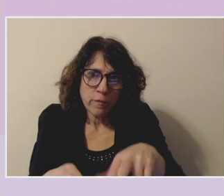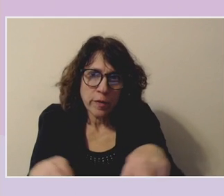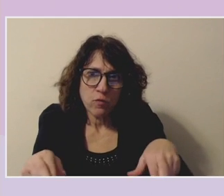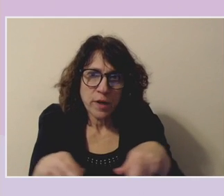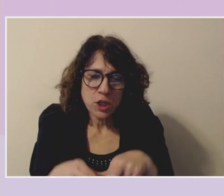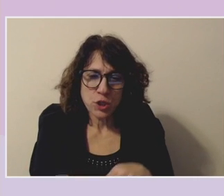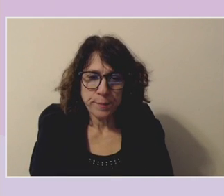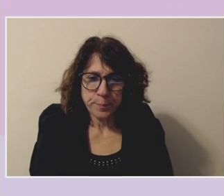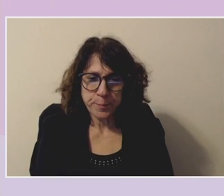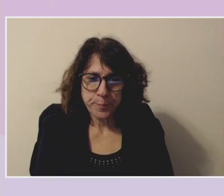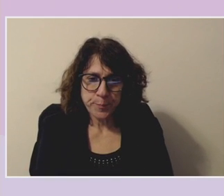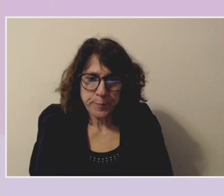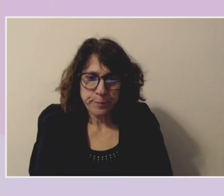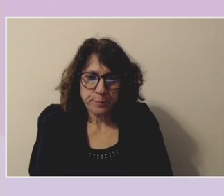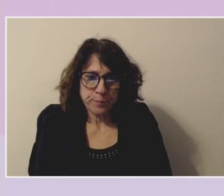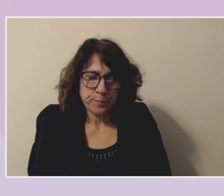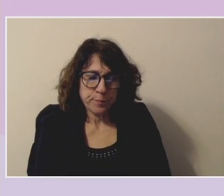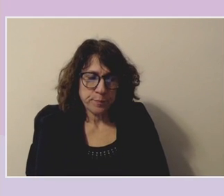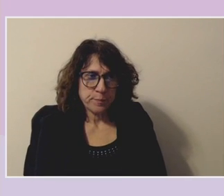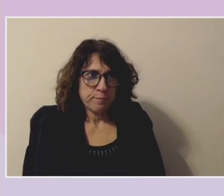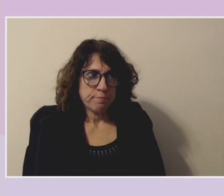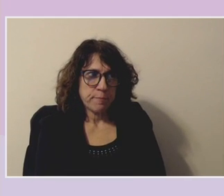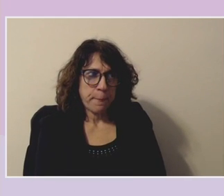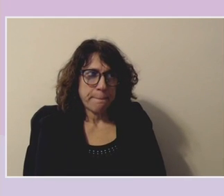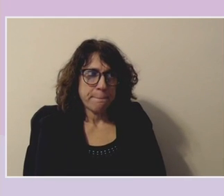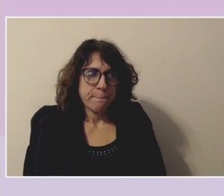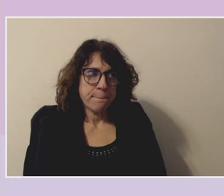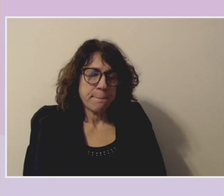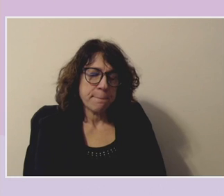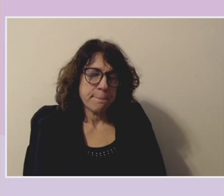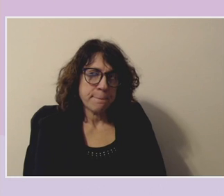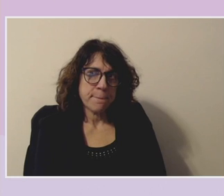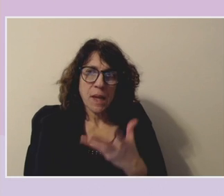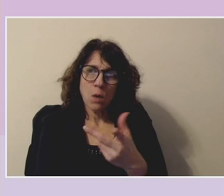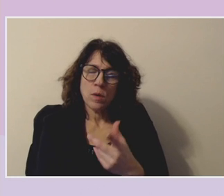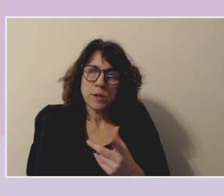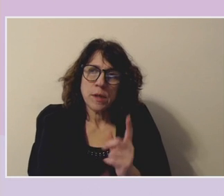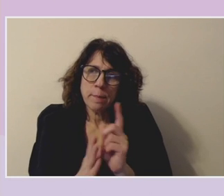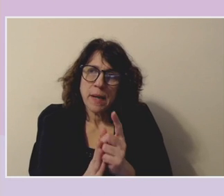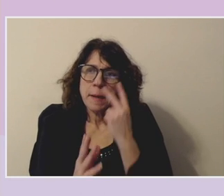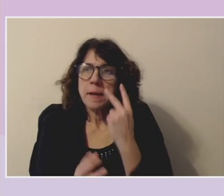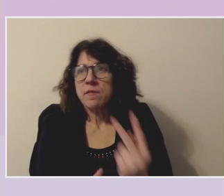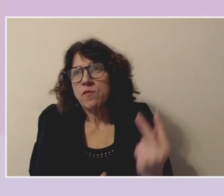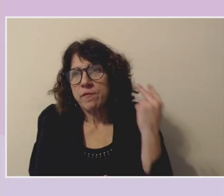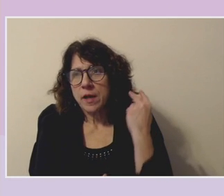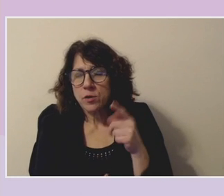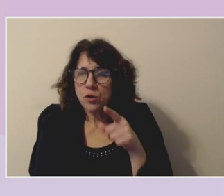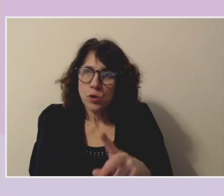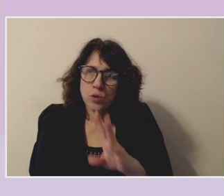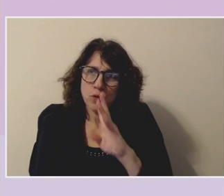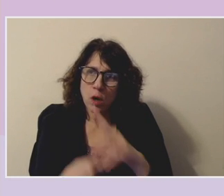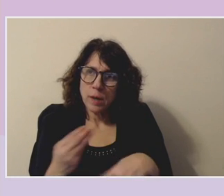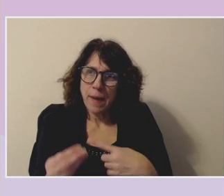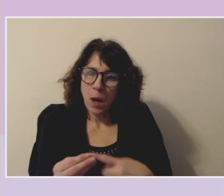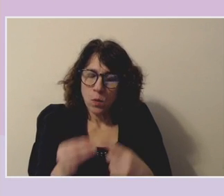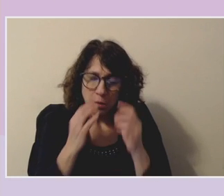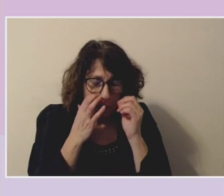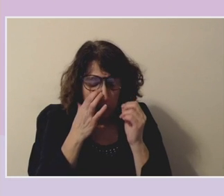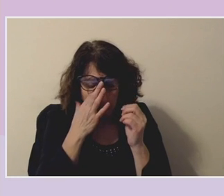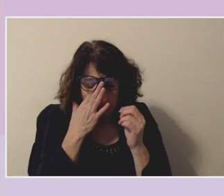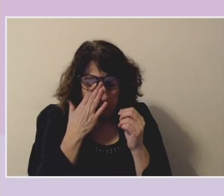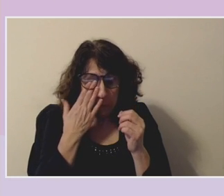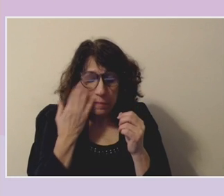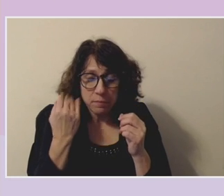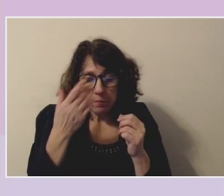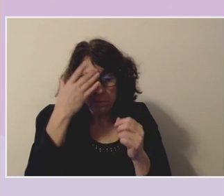district. Thank you. You know, I just want to take a moment and reflect on, you kind of talked about that need for there to